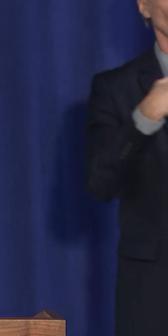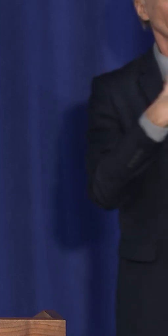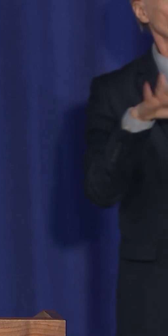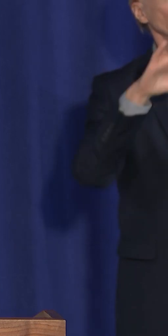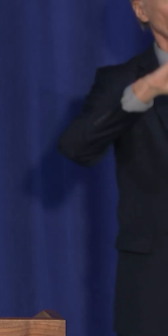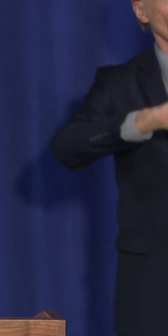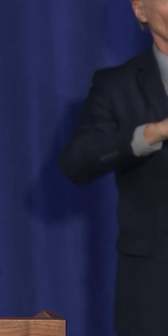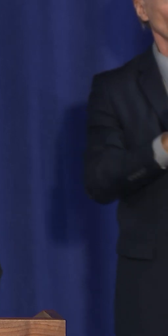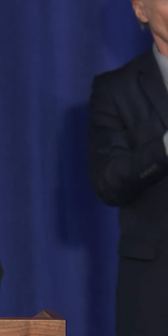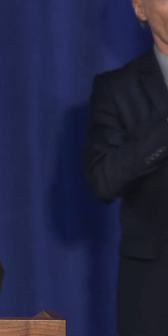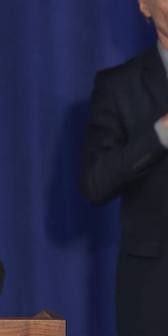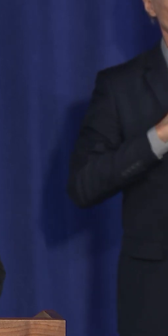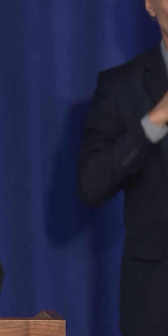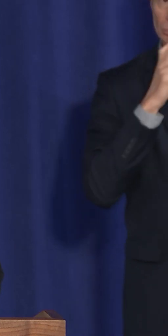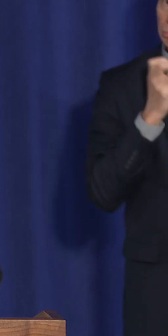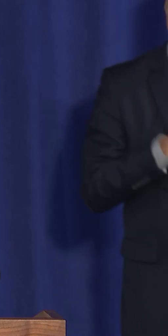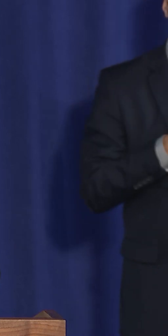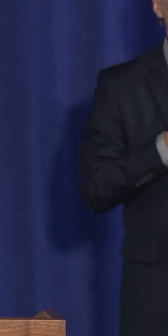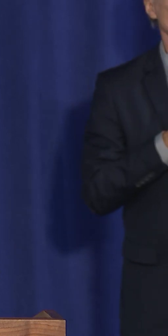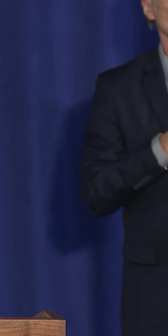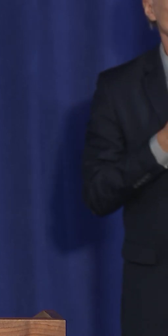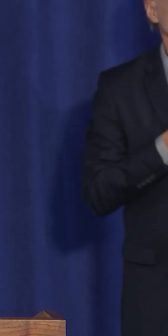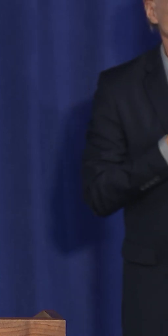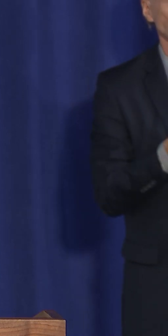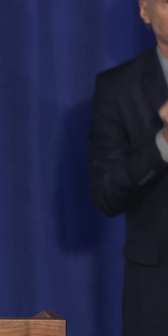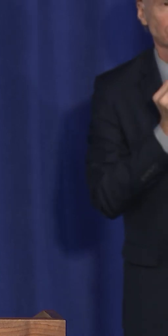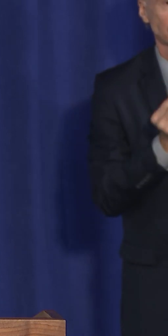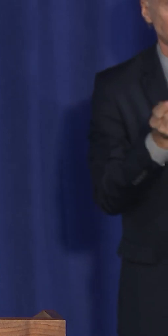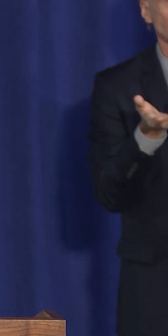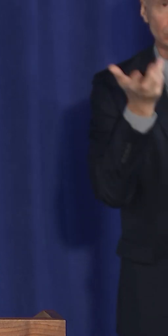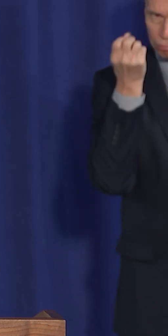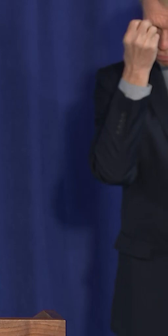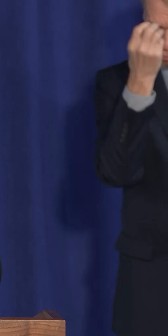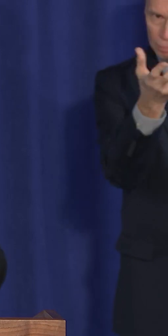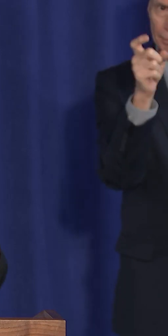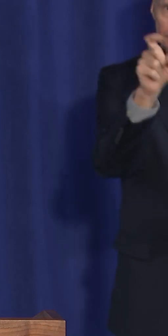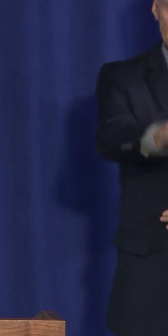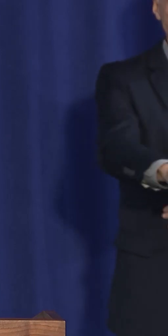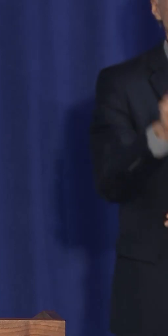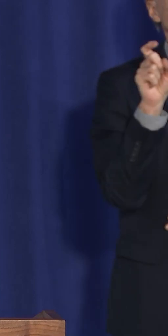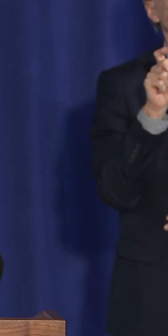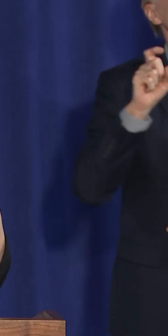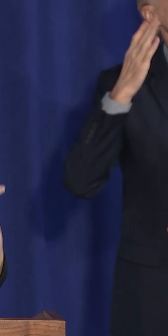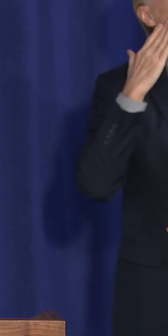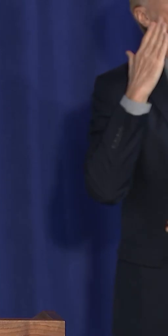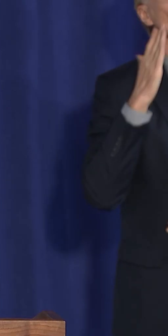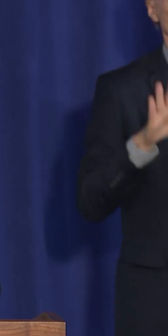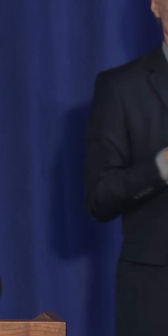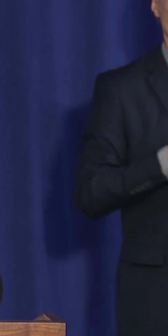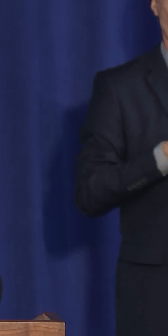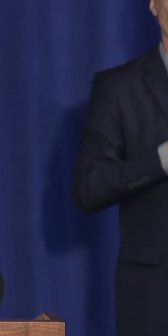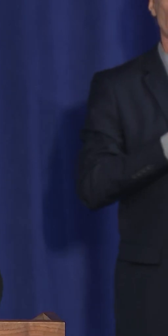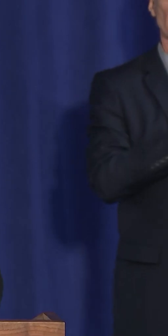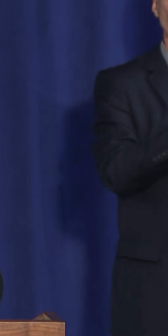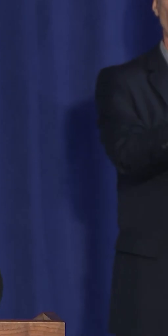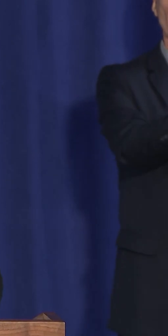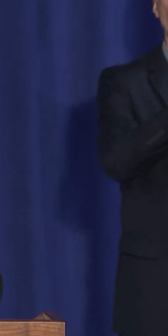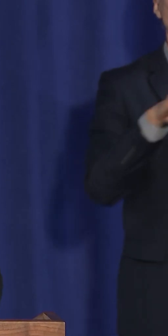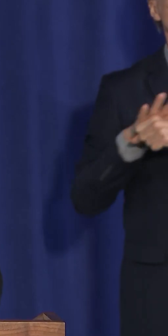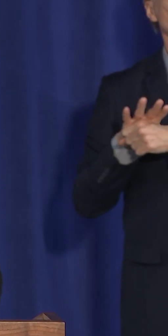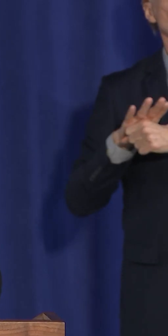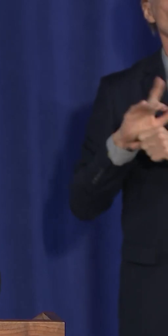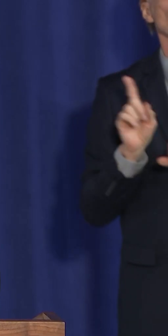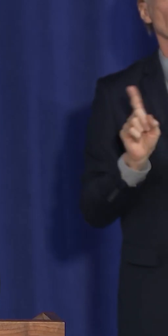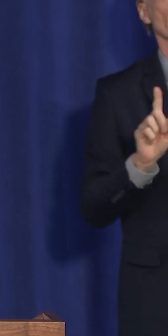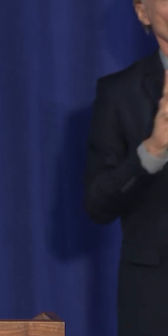aldermen hard. I know that they know their wards, they know the community-based organizations in their